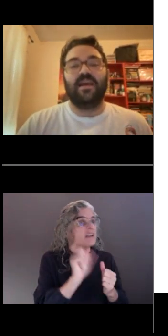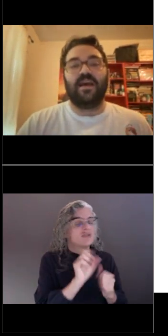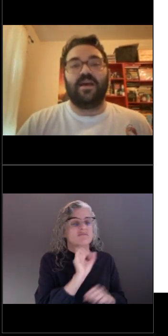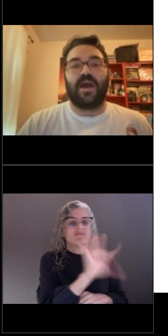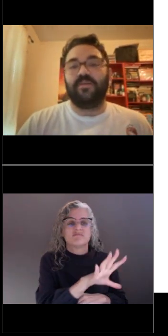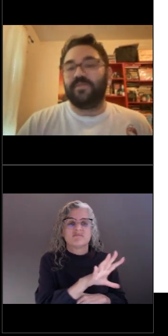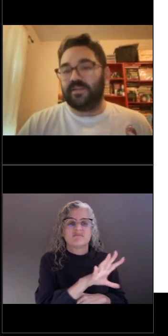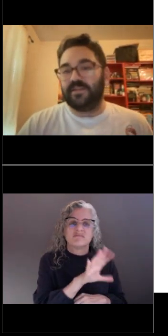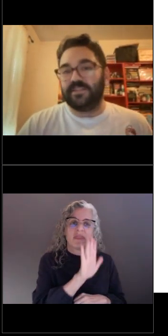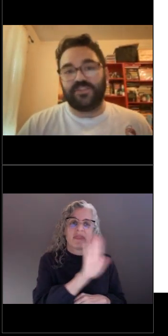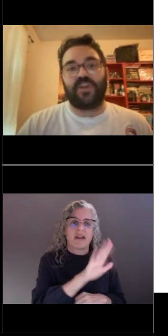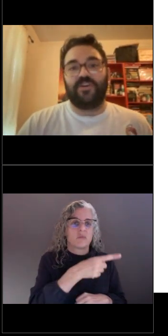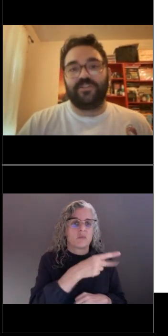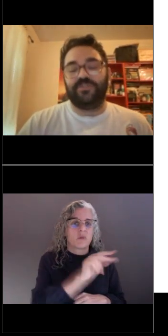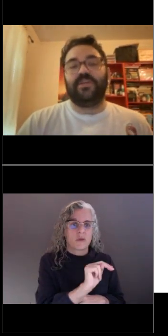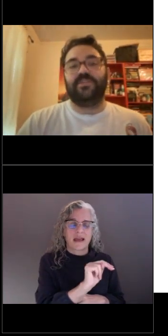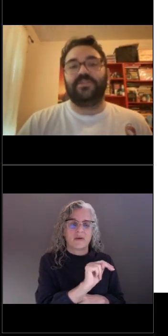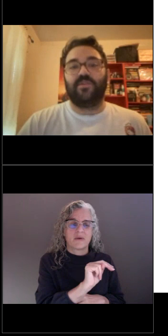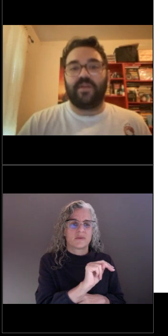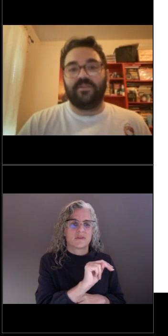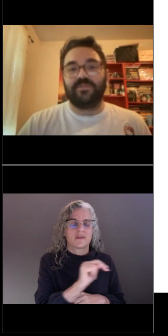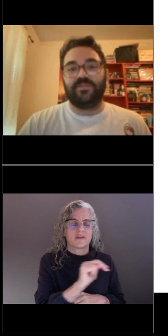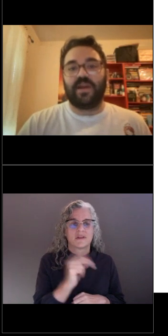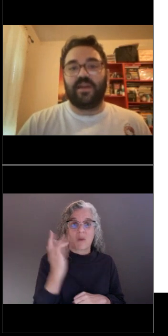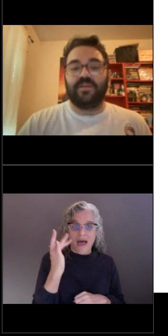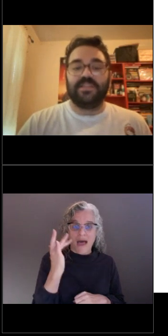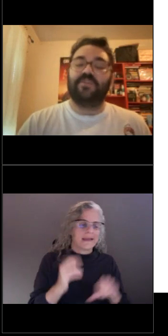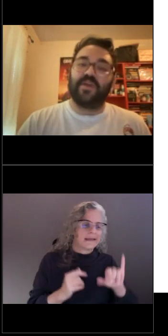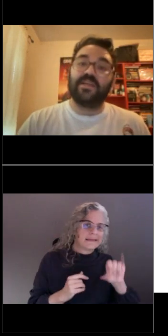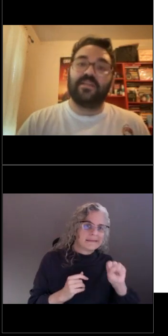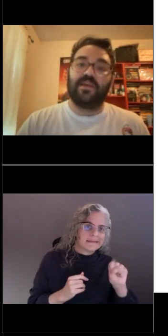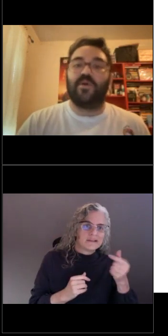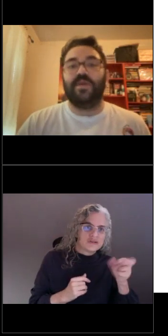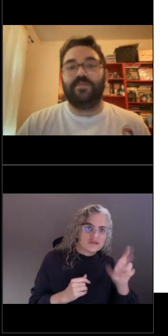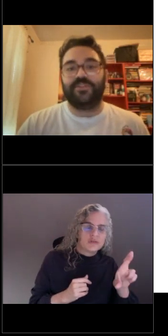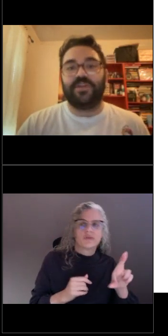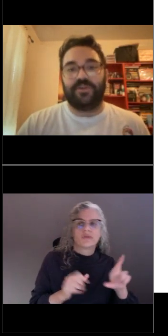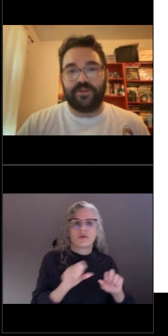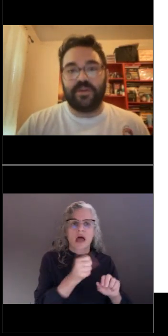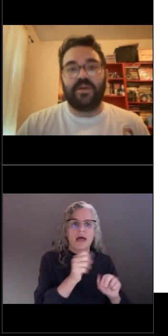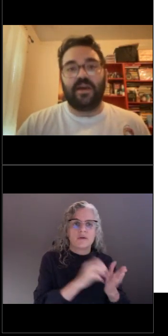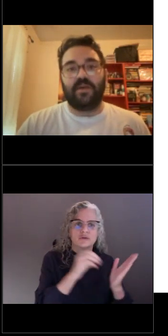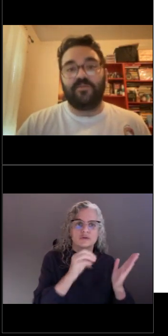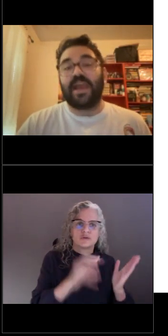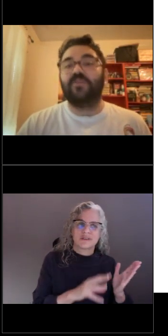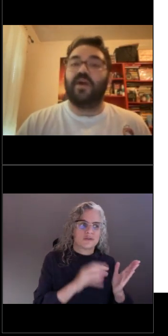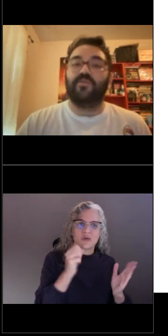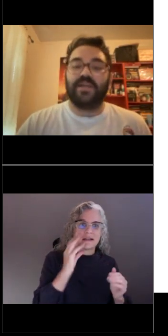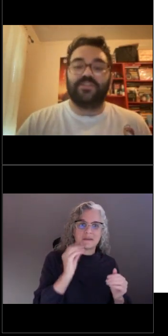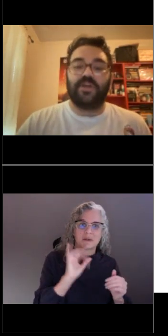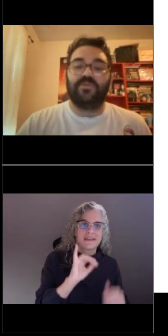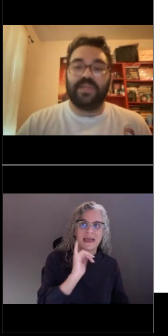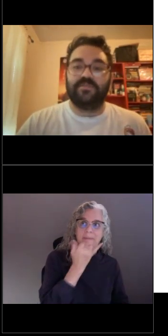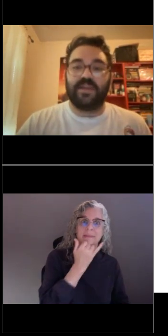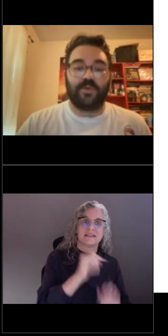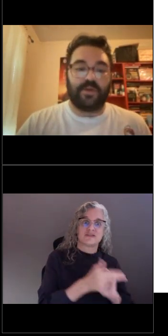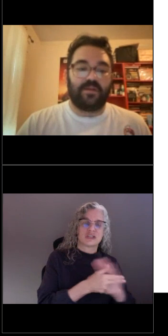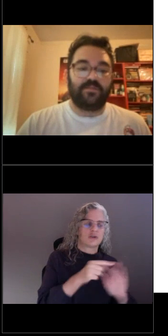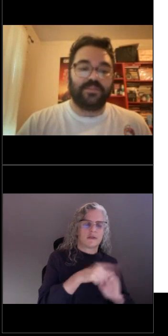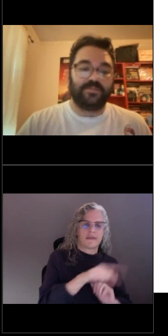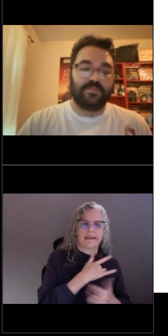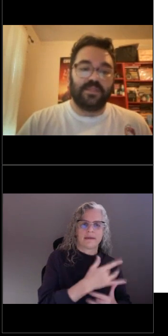otherwise often cisgender students or others who kind of can take for granted that they won't be misgendered forget or otherwise don't give